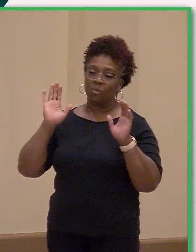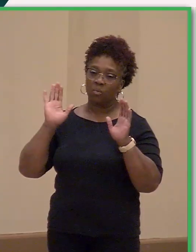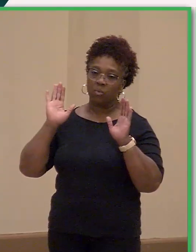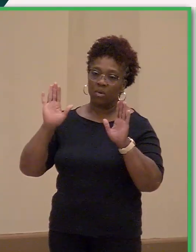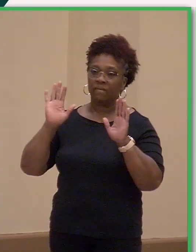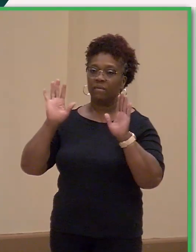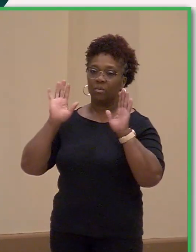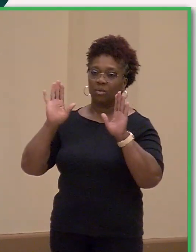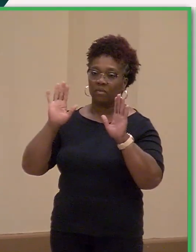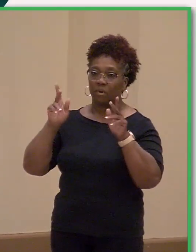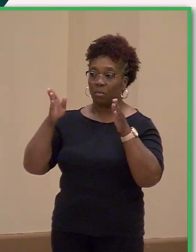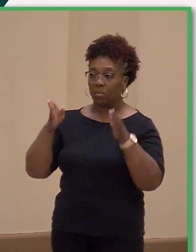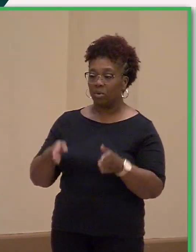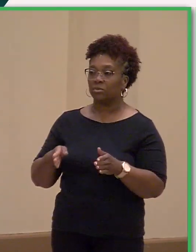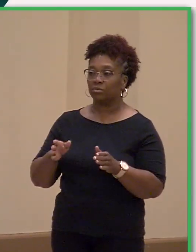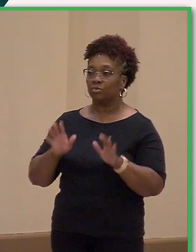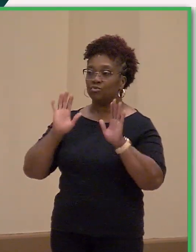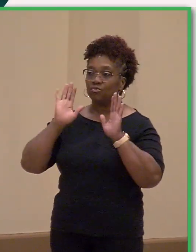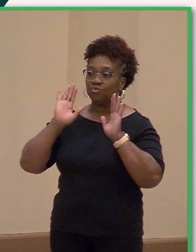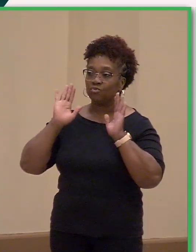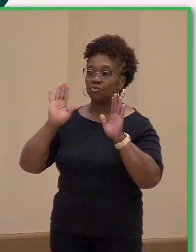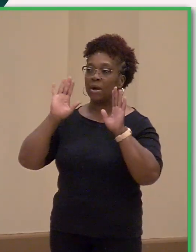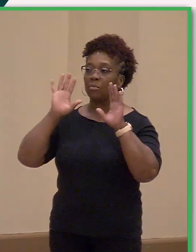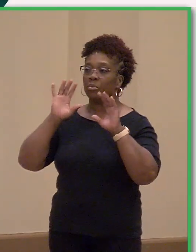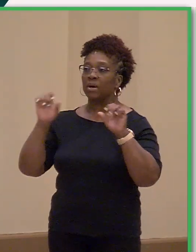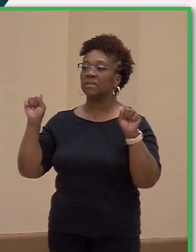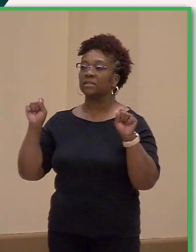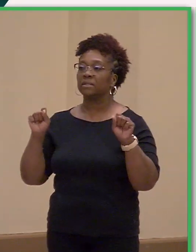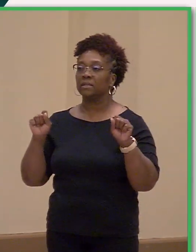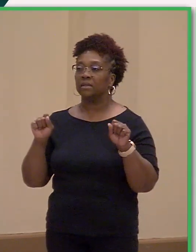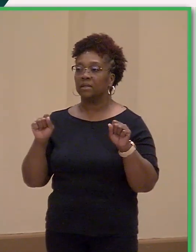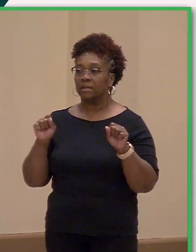person and a great council president.